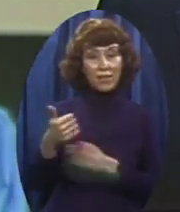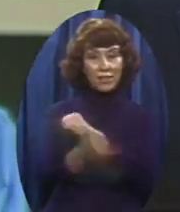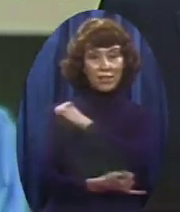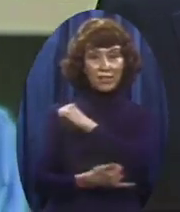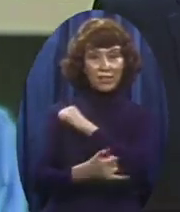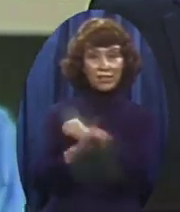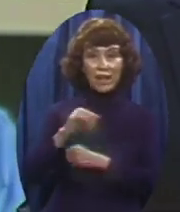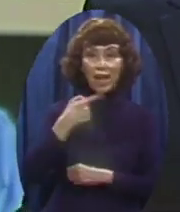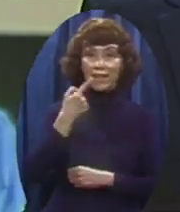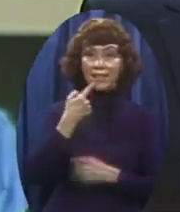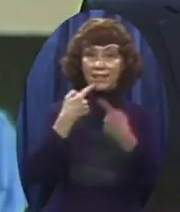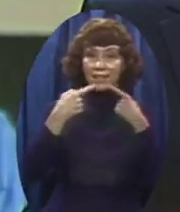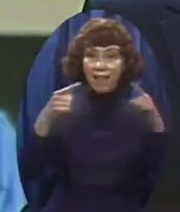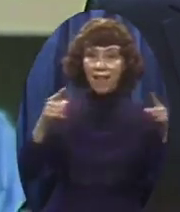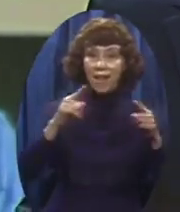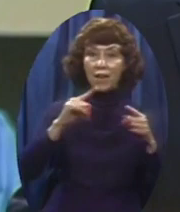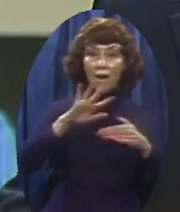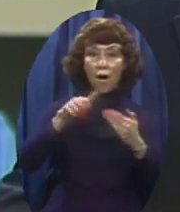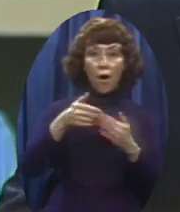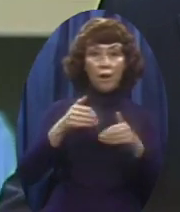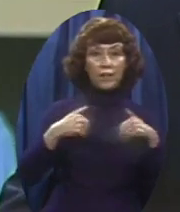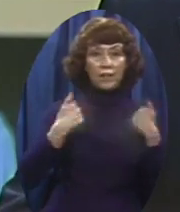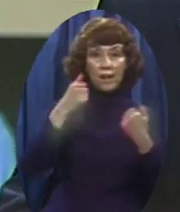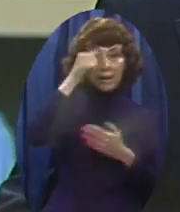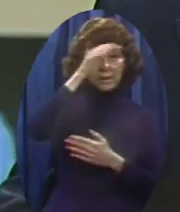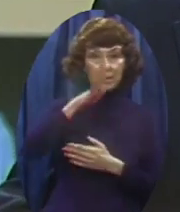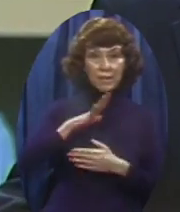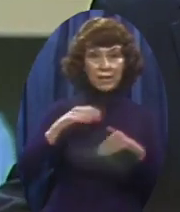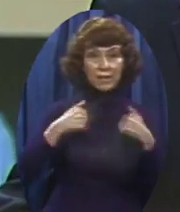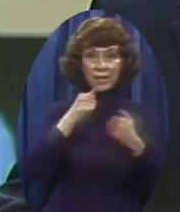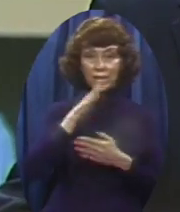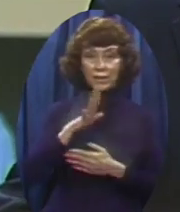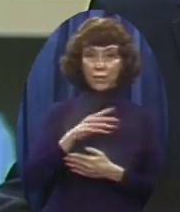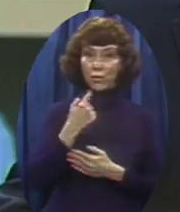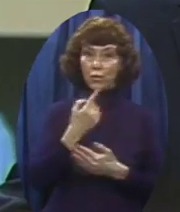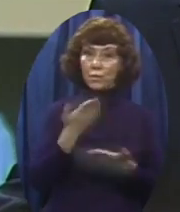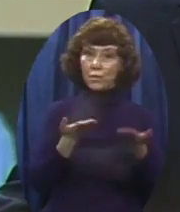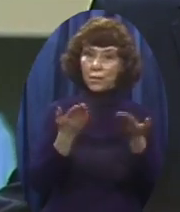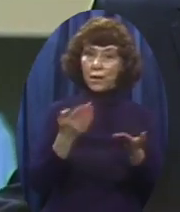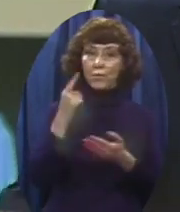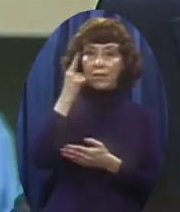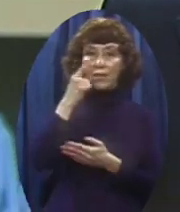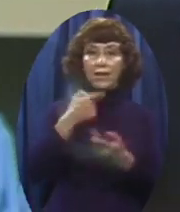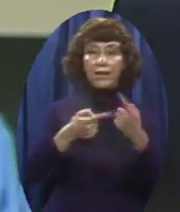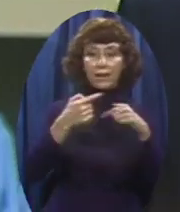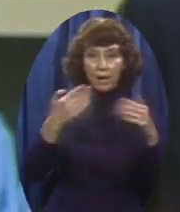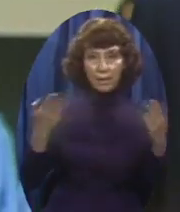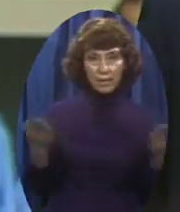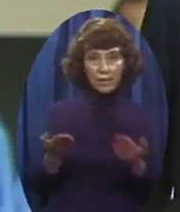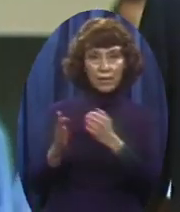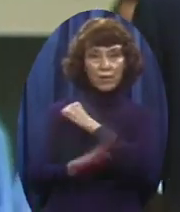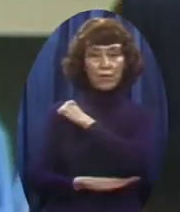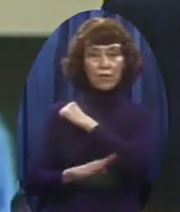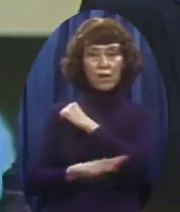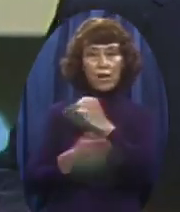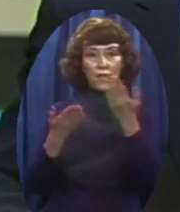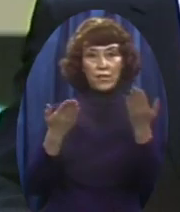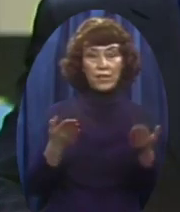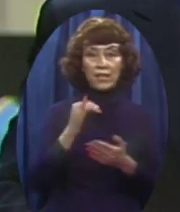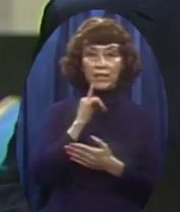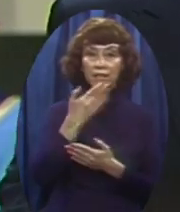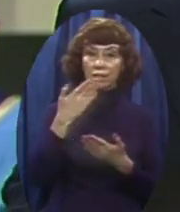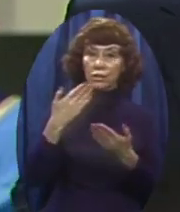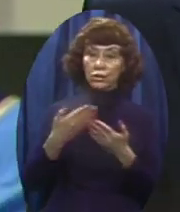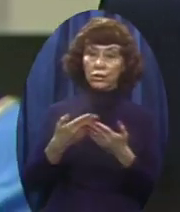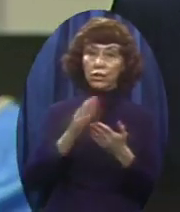young men, young ladies anticipating attending Liberty this fall, a distinctively Christian school, liberal arts, fully